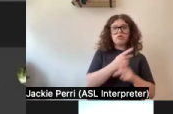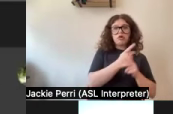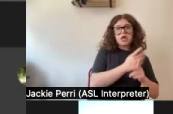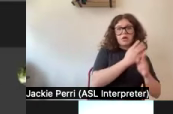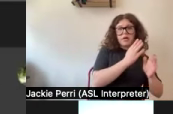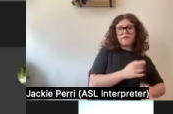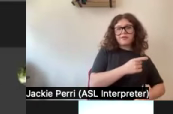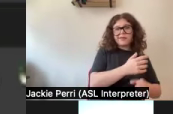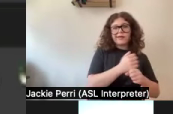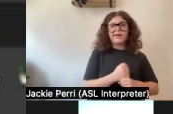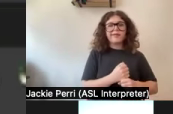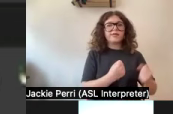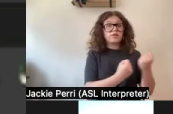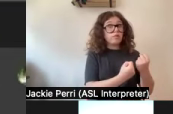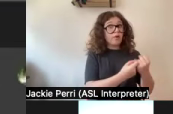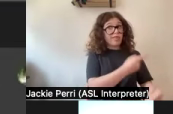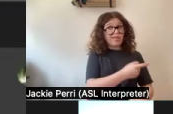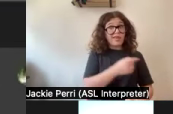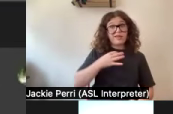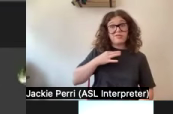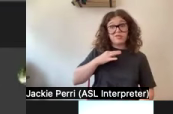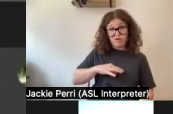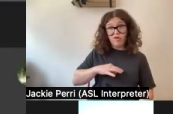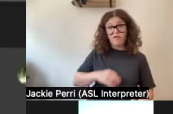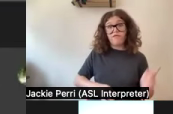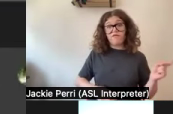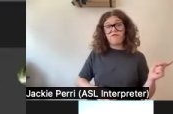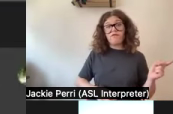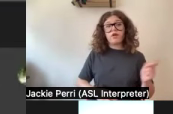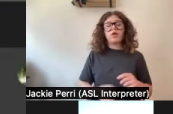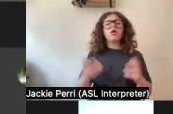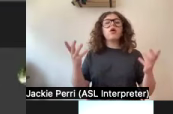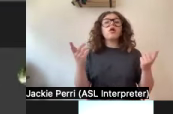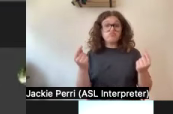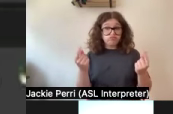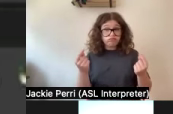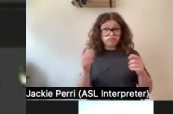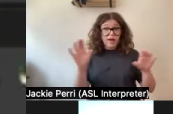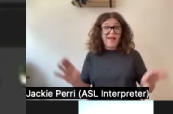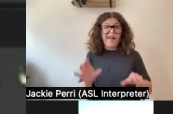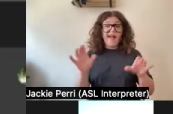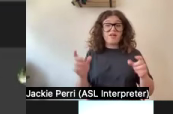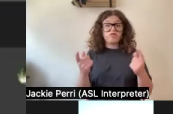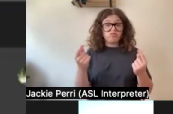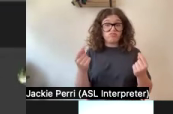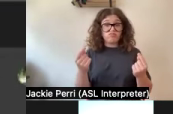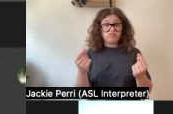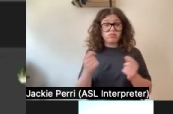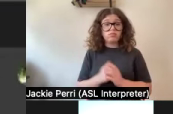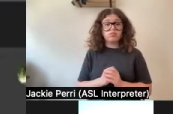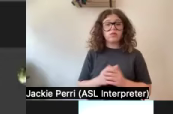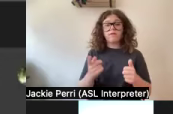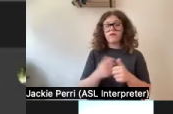support they deserve. So what are action steps that you can do? So here's the first.